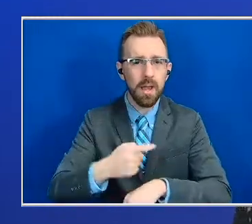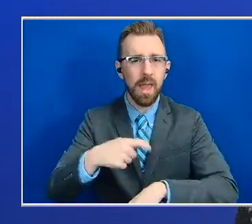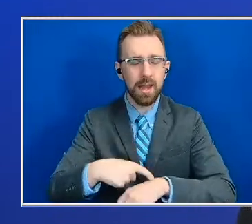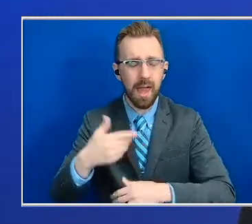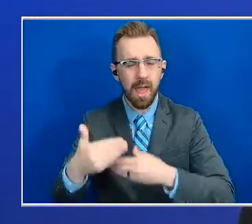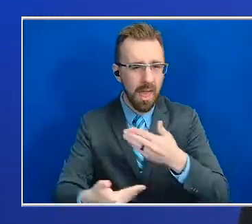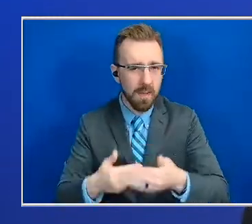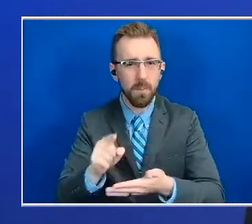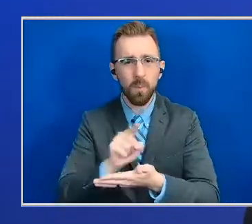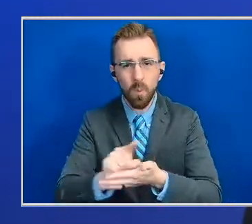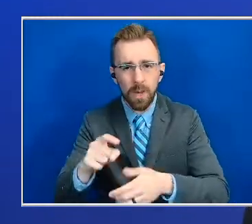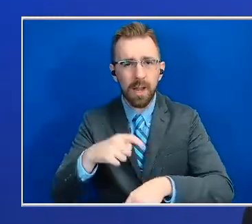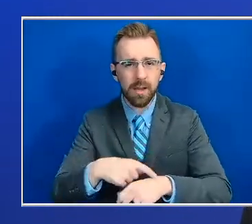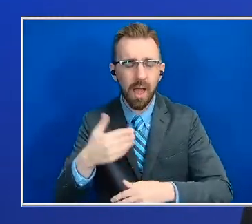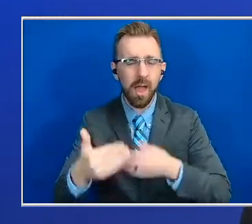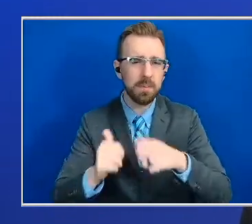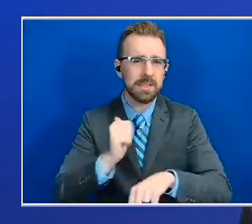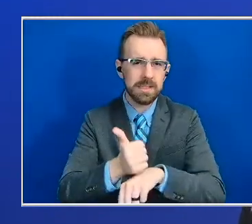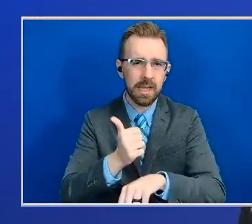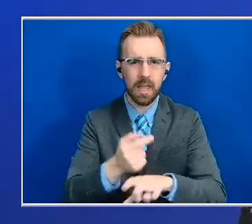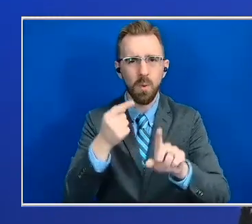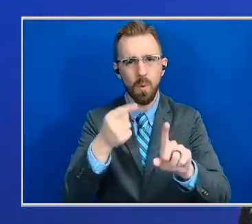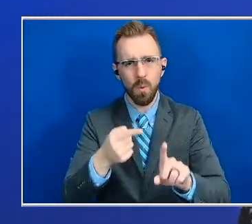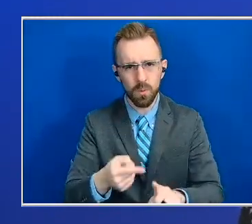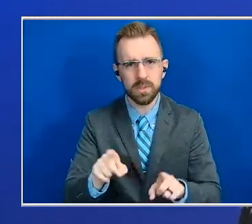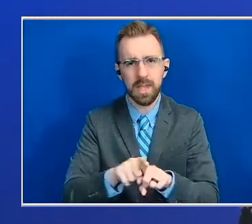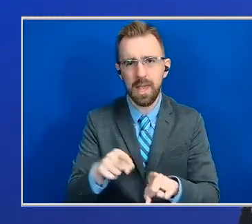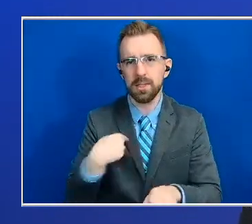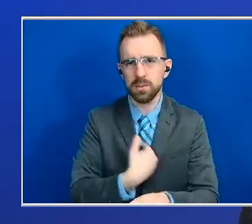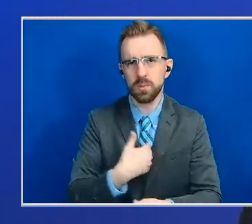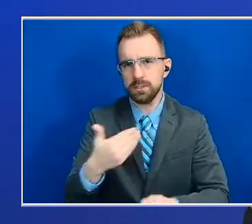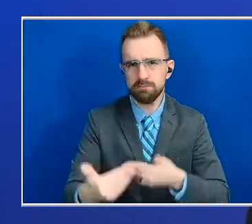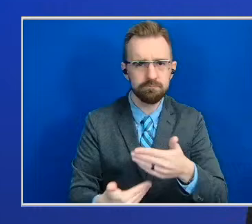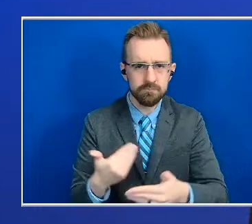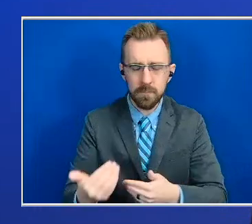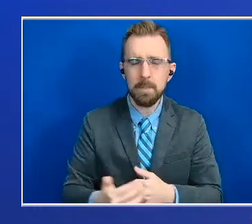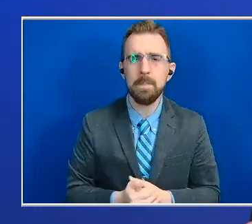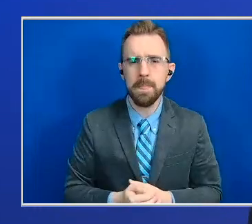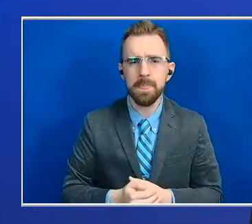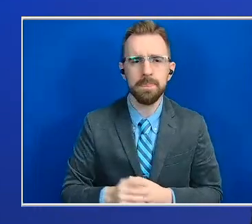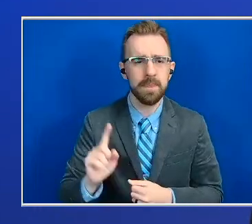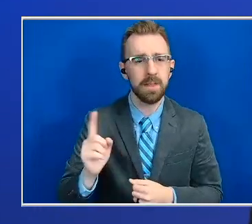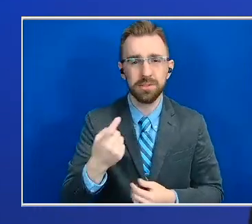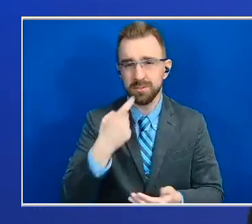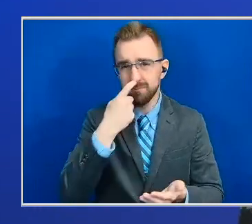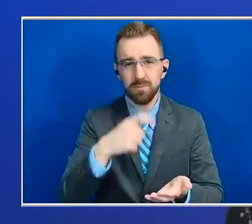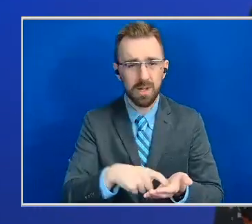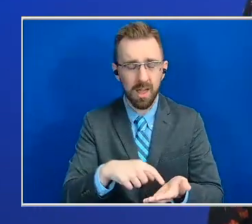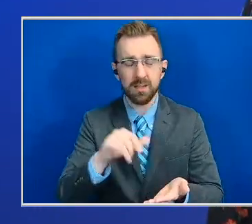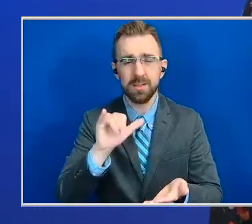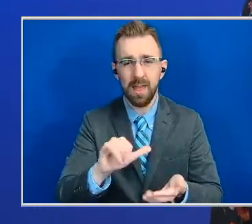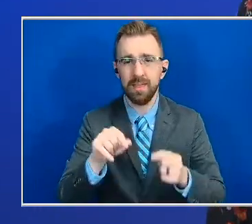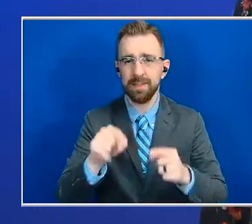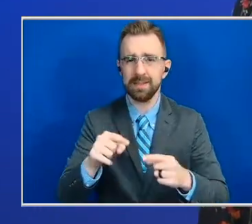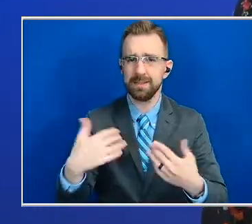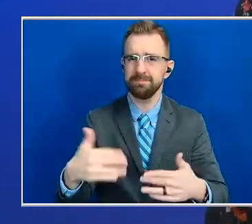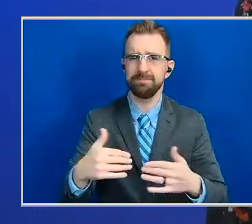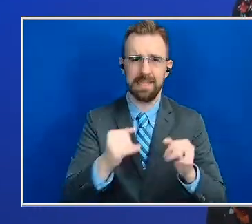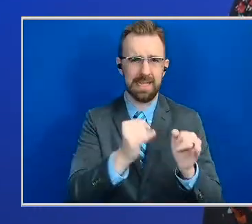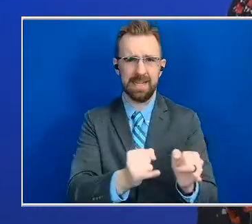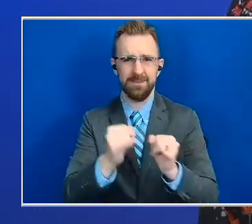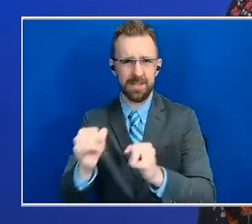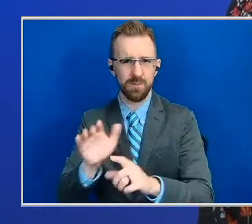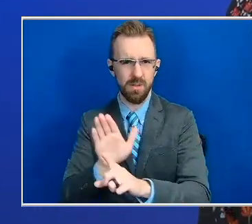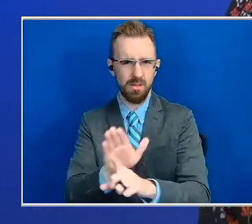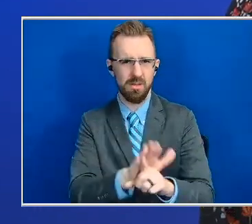setting those goals as we go, and just recognizing that this is such an individualized choice. It's